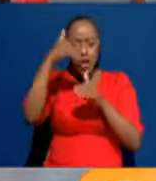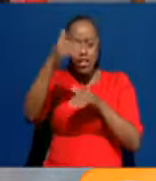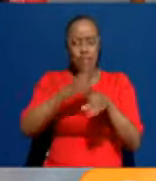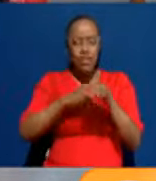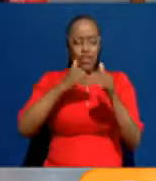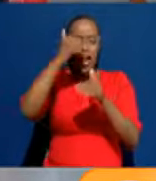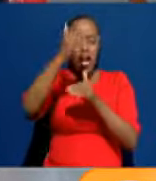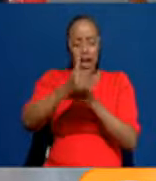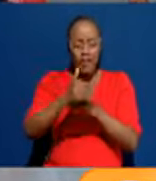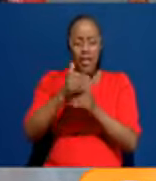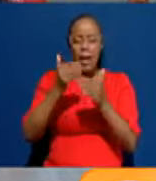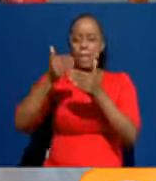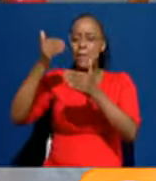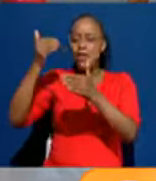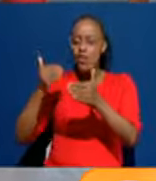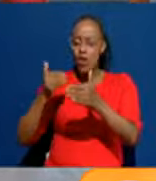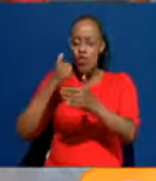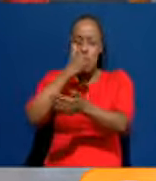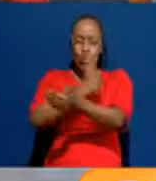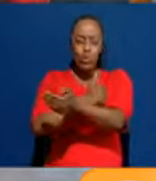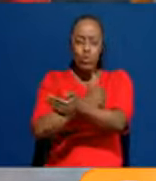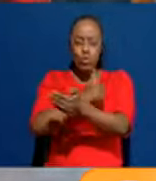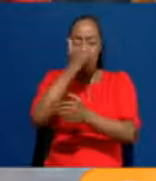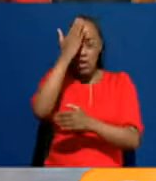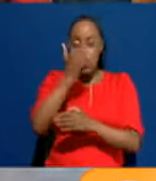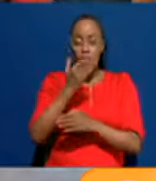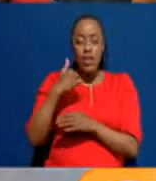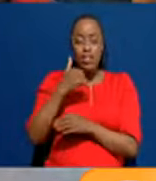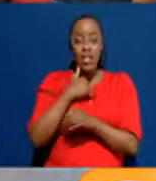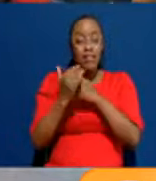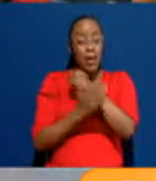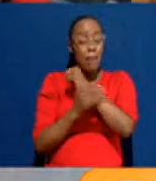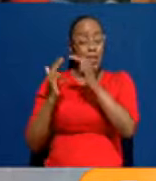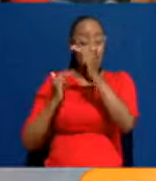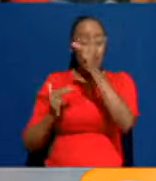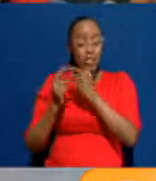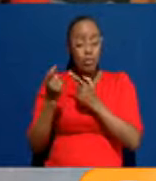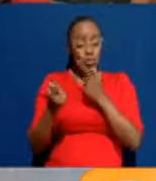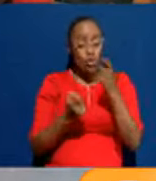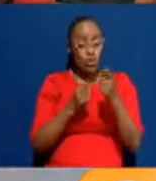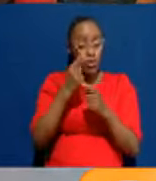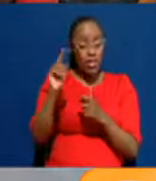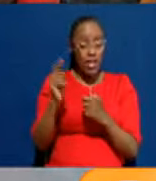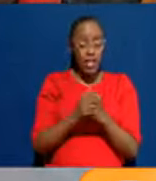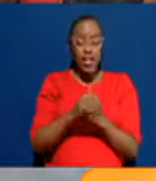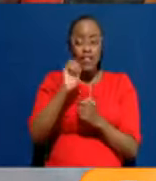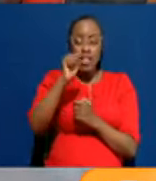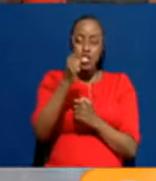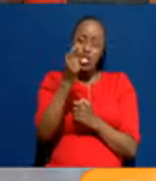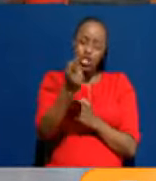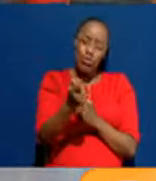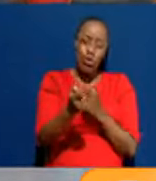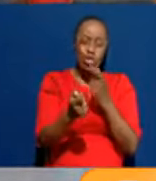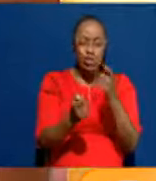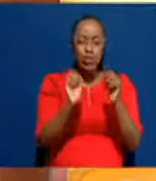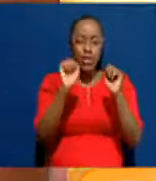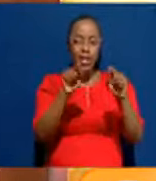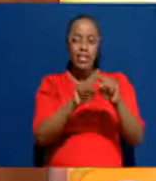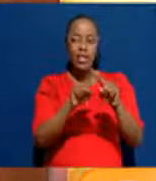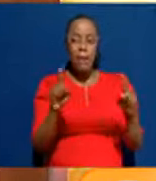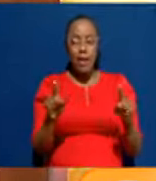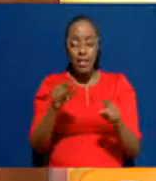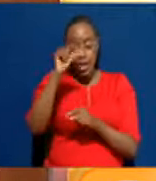races, before races, for doping, you know, because we have a bad history hapa na pale, sio? Yeah, kidogo, but